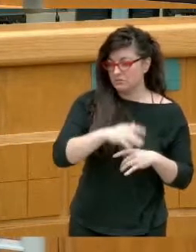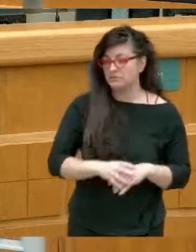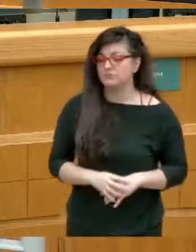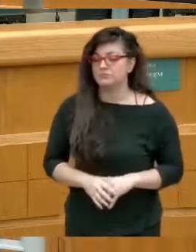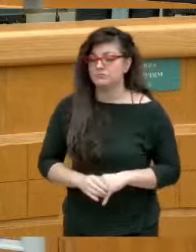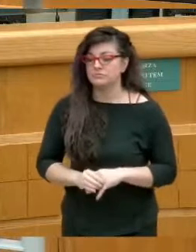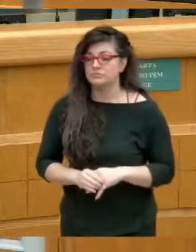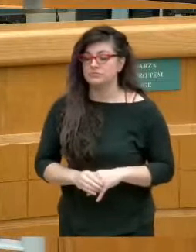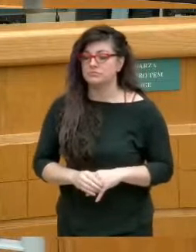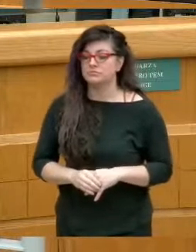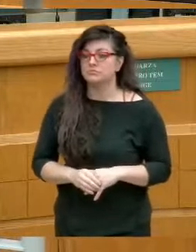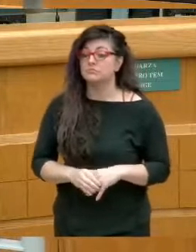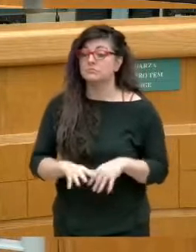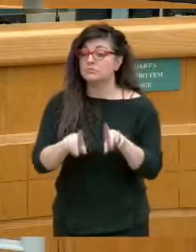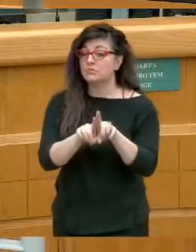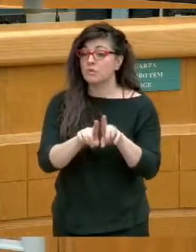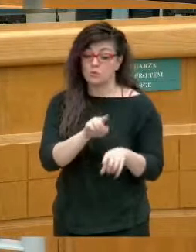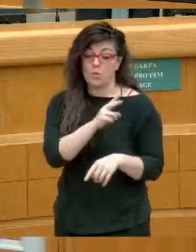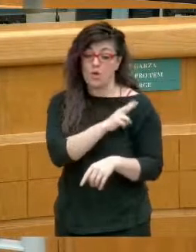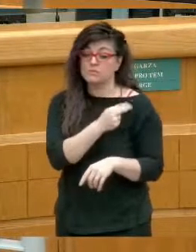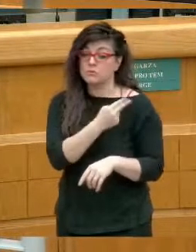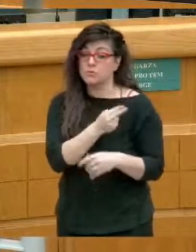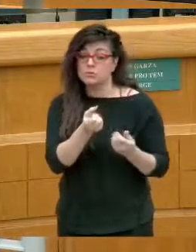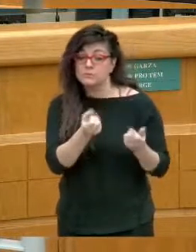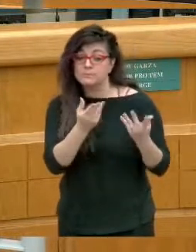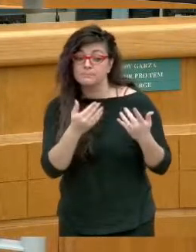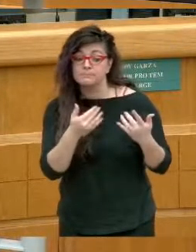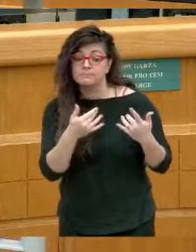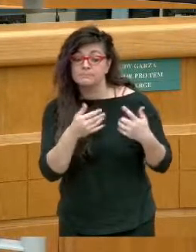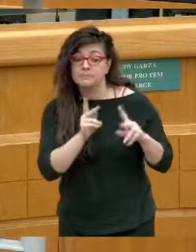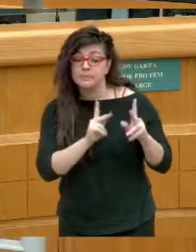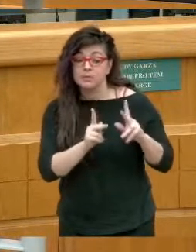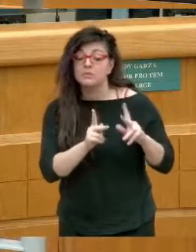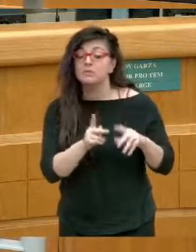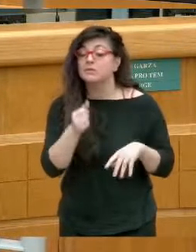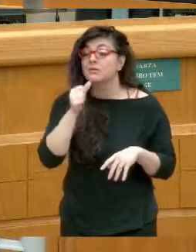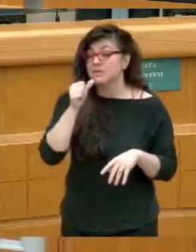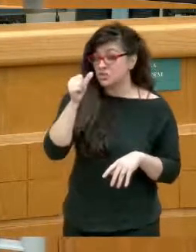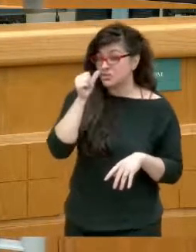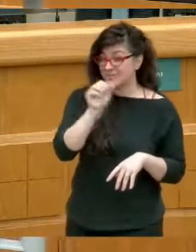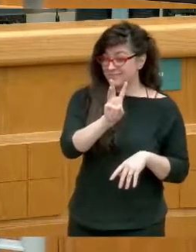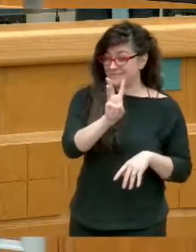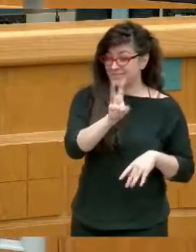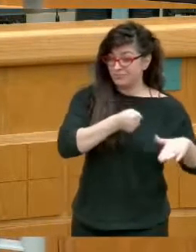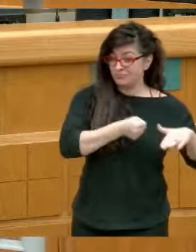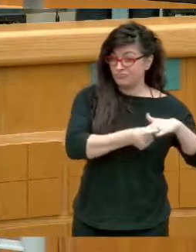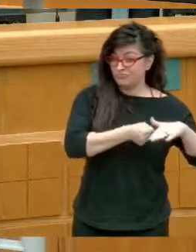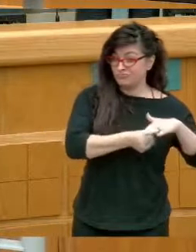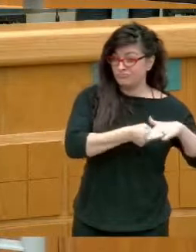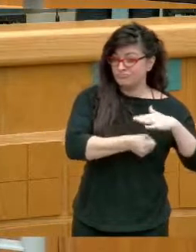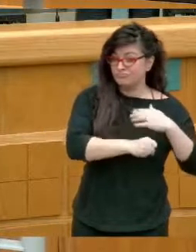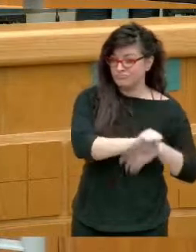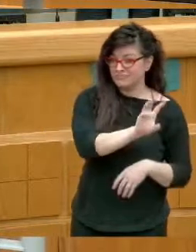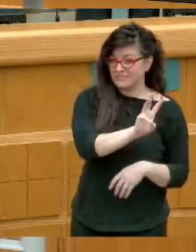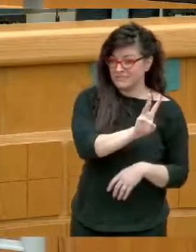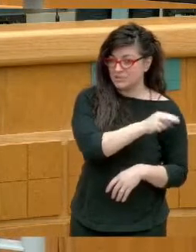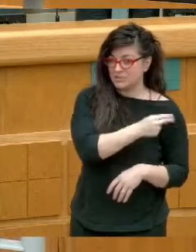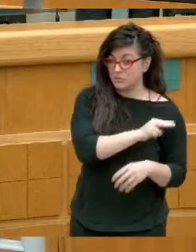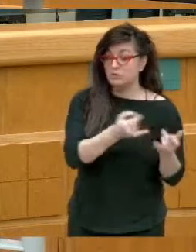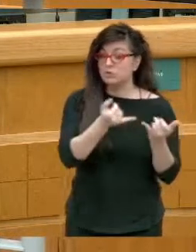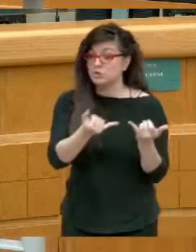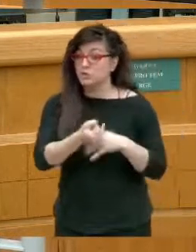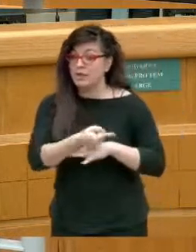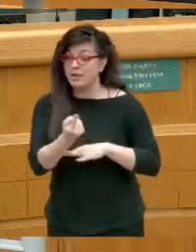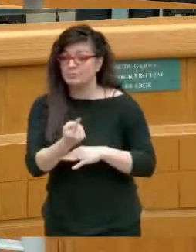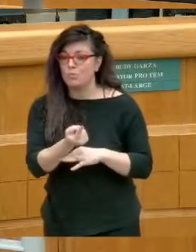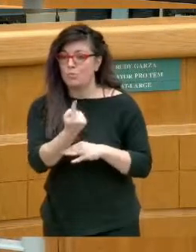the hospital status. We had one person, we had 6 in the hospital as of yesterday. Today we have 5. And